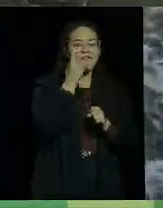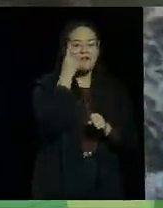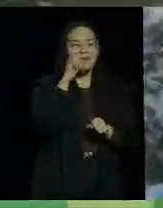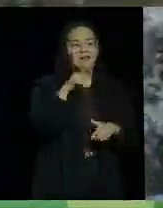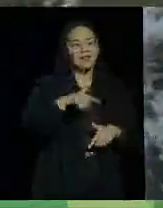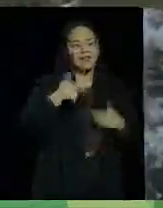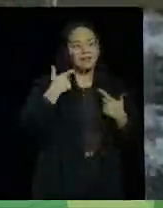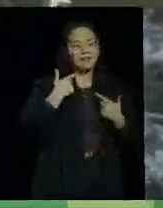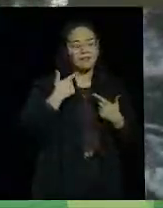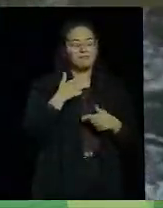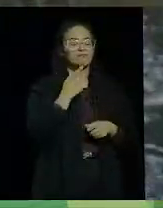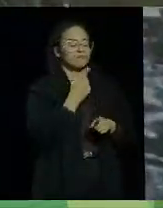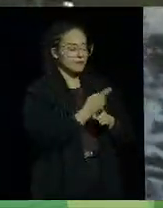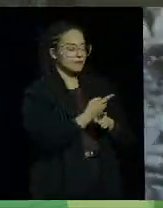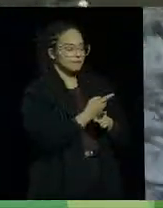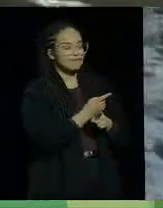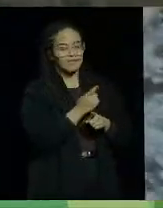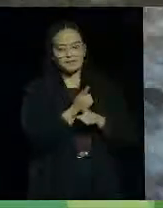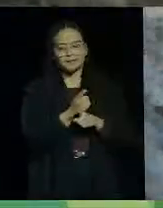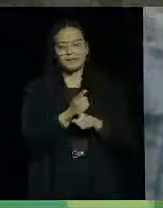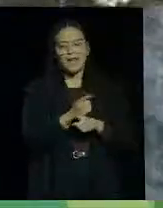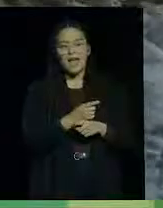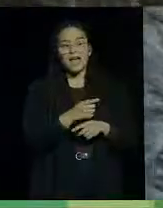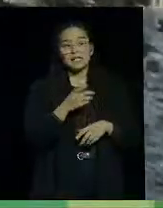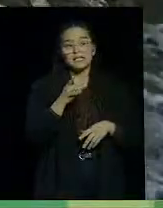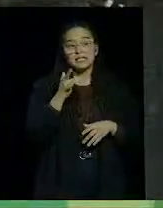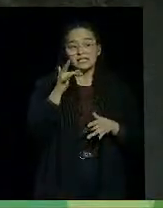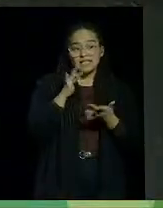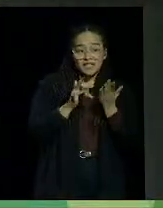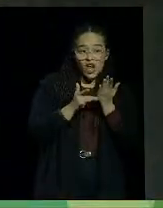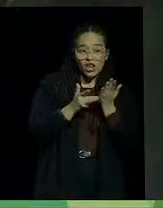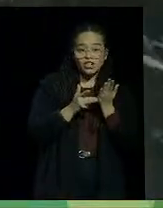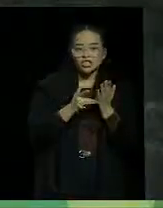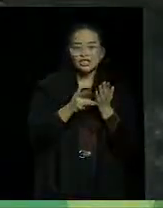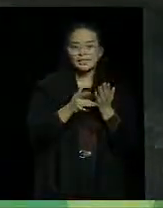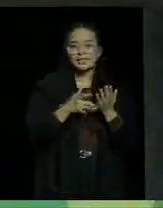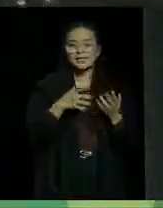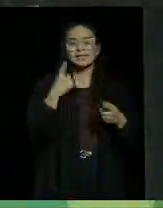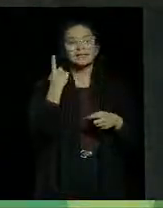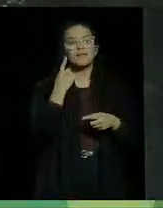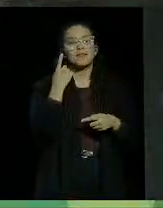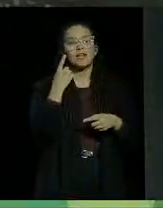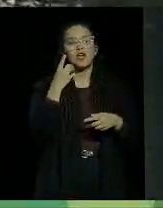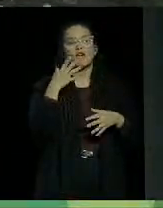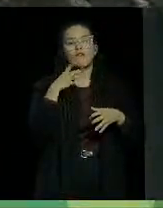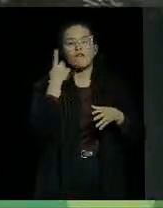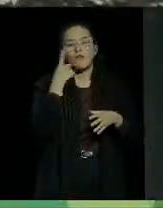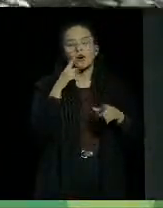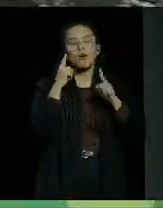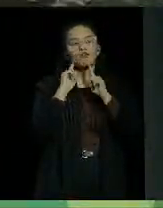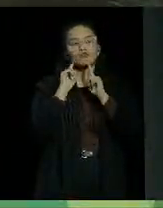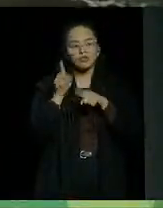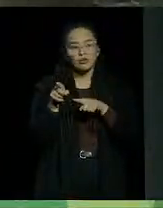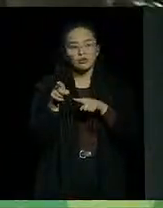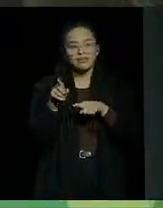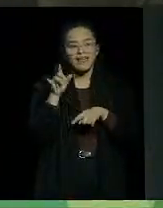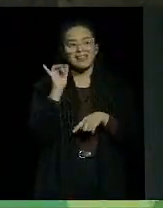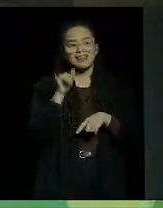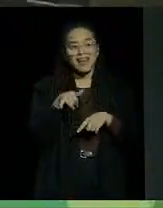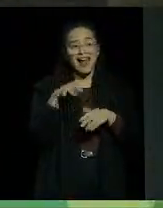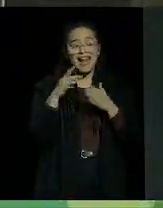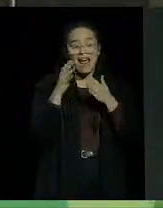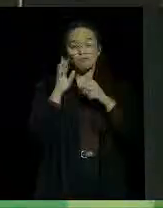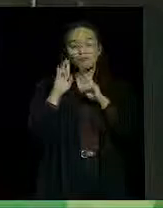That's right. After all, technology is a means to an end, and that end should